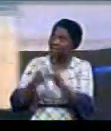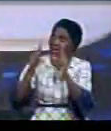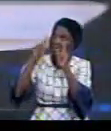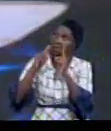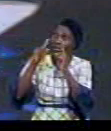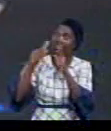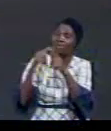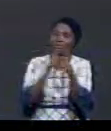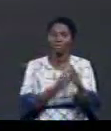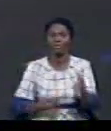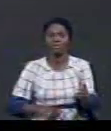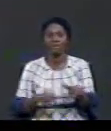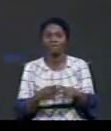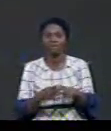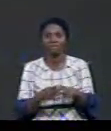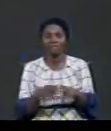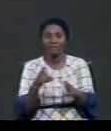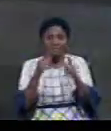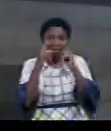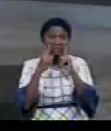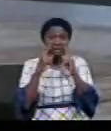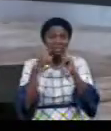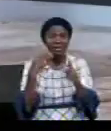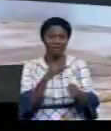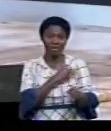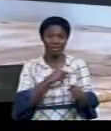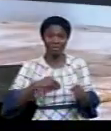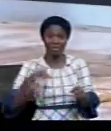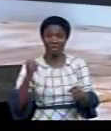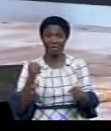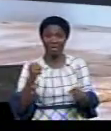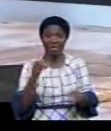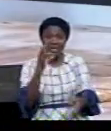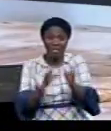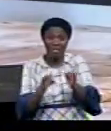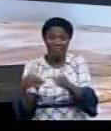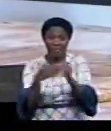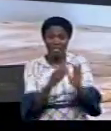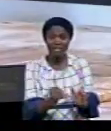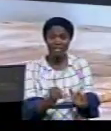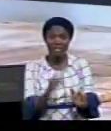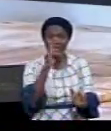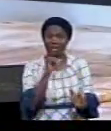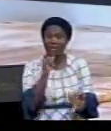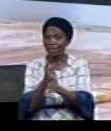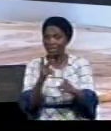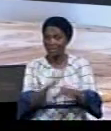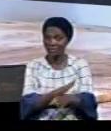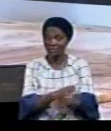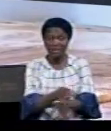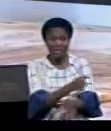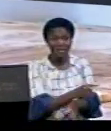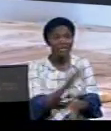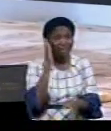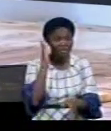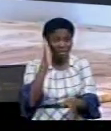the members, if the leaders are not careful, they cry like them. The Bible says, like father,